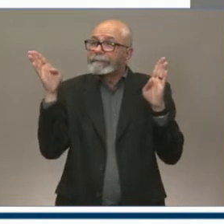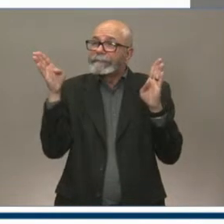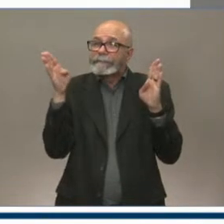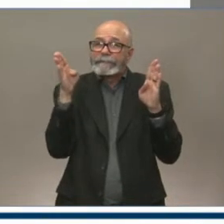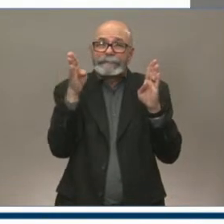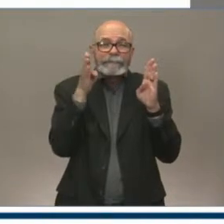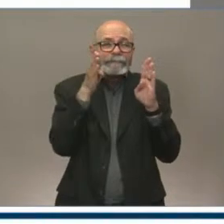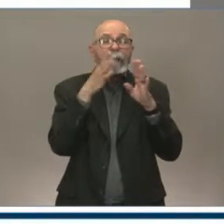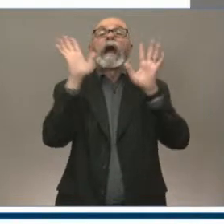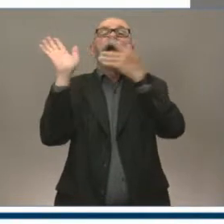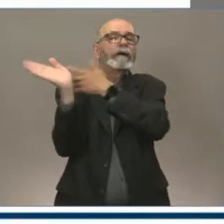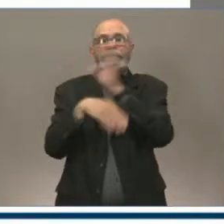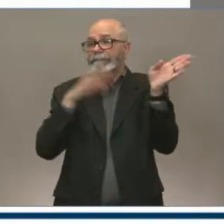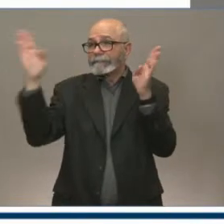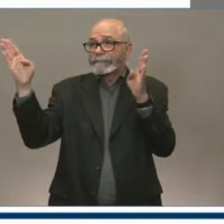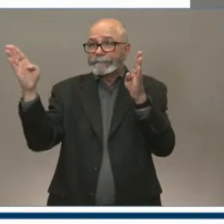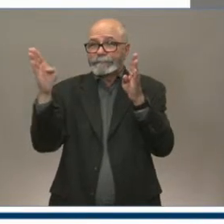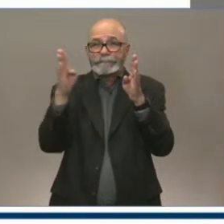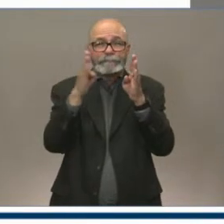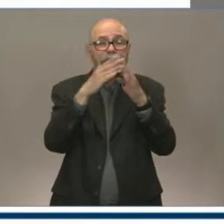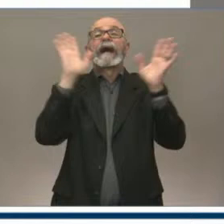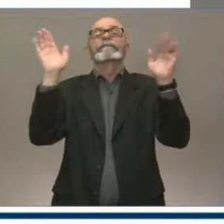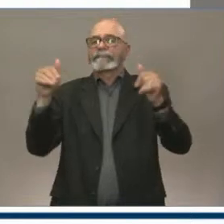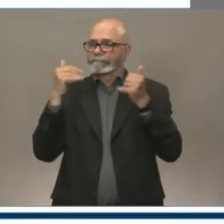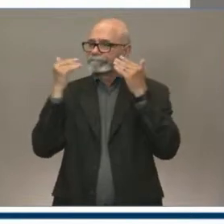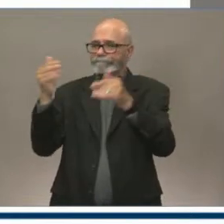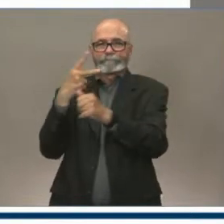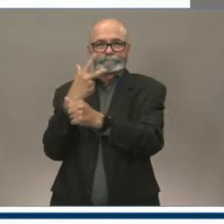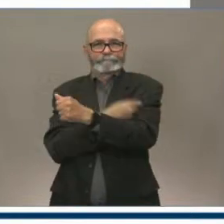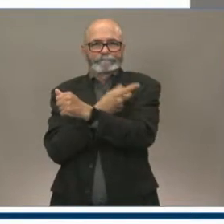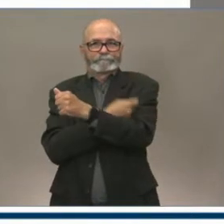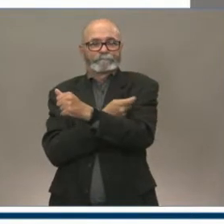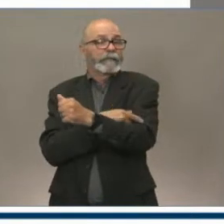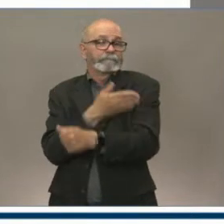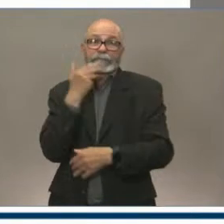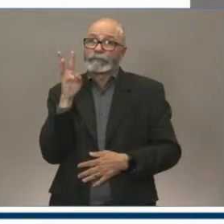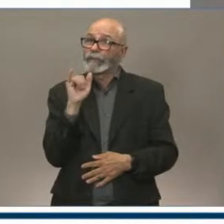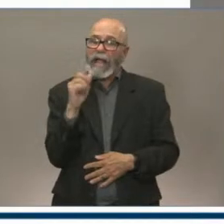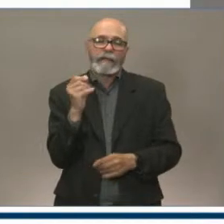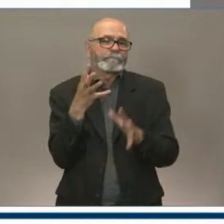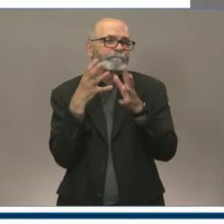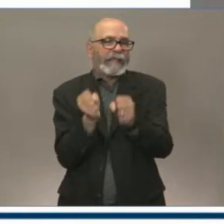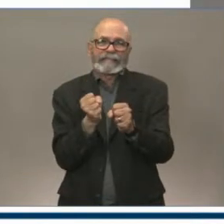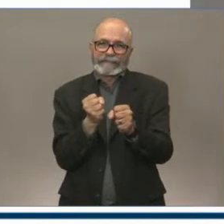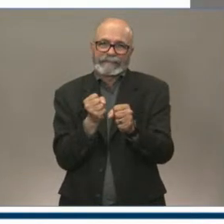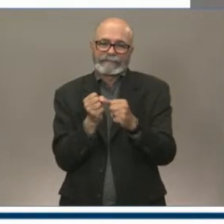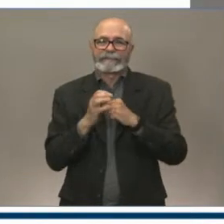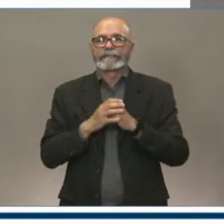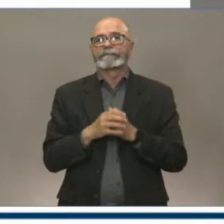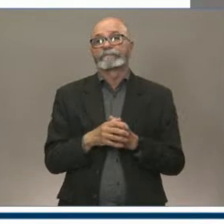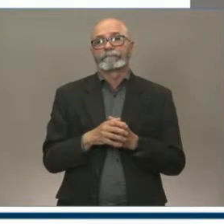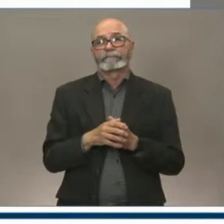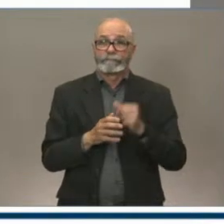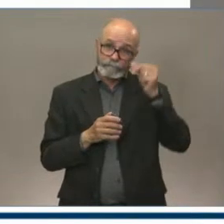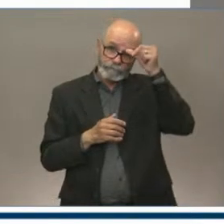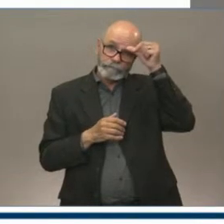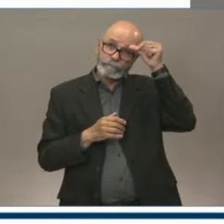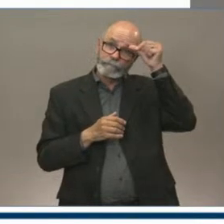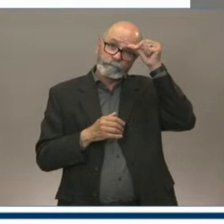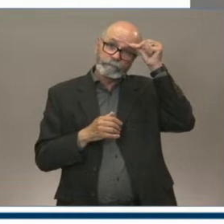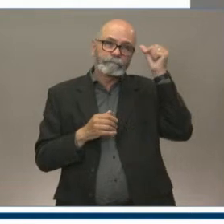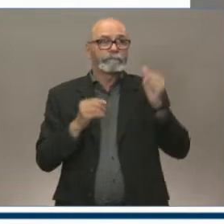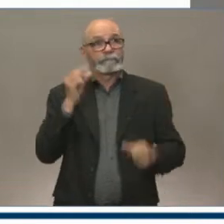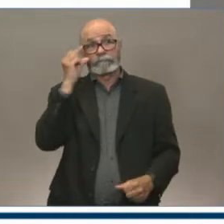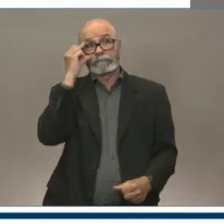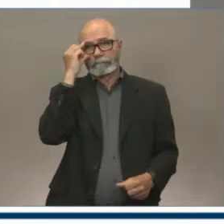deliver vaccine at the fastest rate possible, because it's the other side of the coin, if you will, that gets us